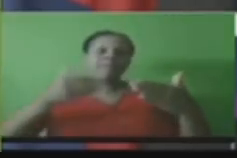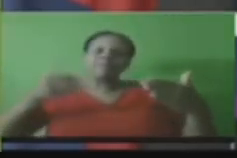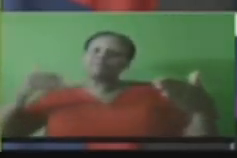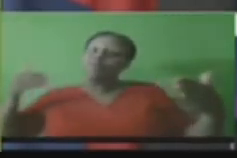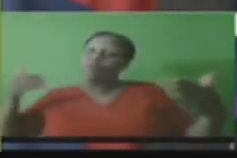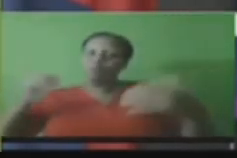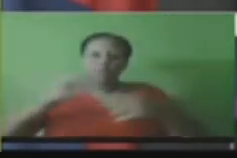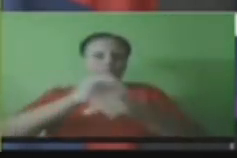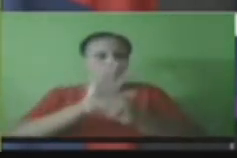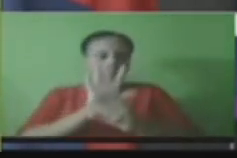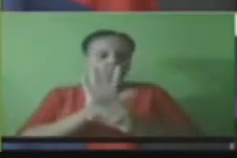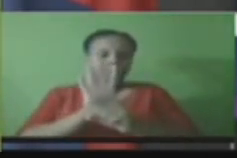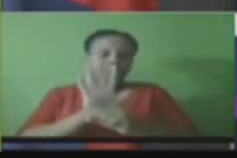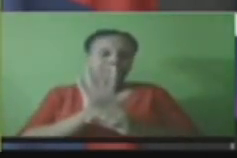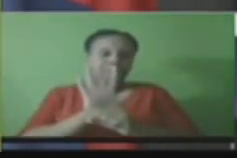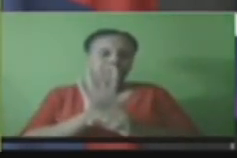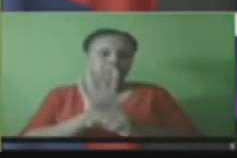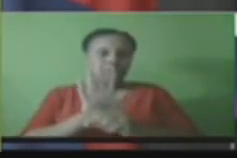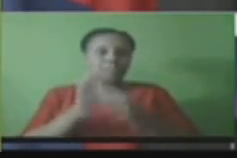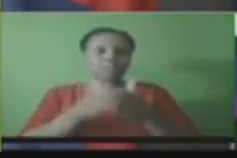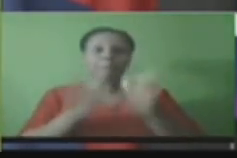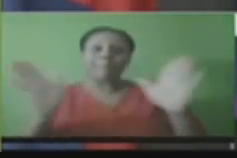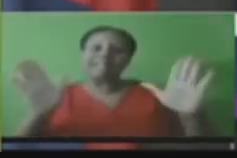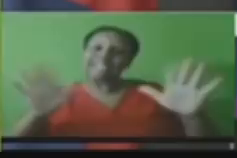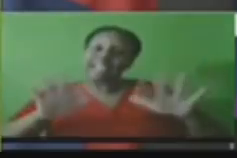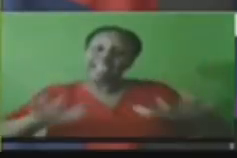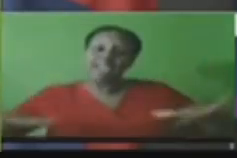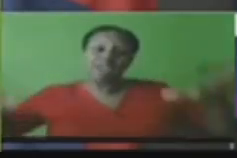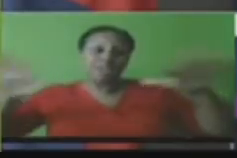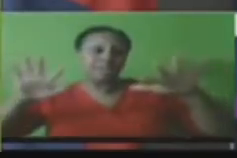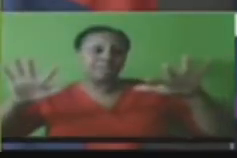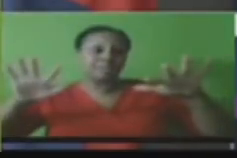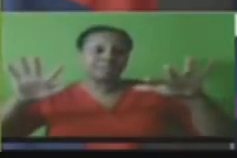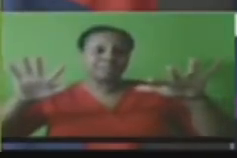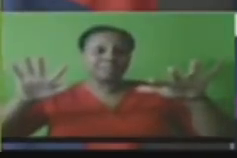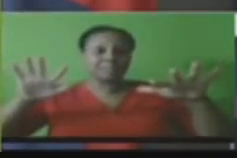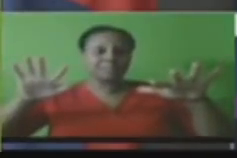and its sustainability has been a matter of conversation.